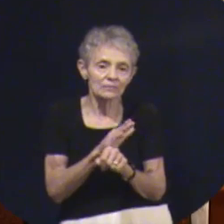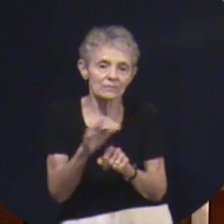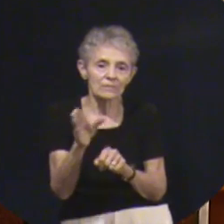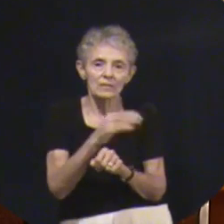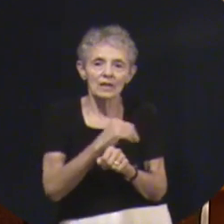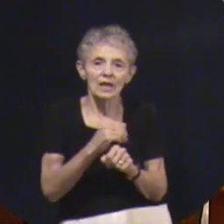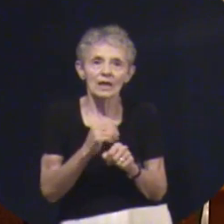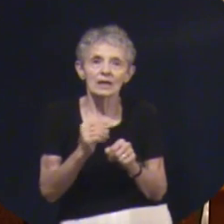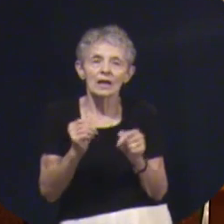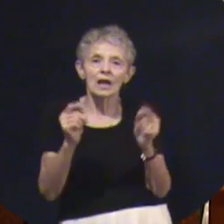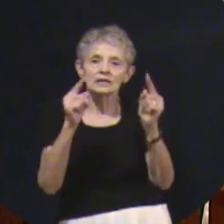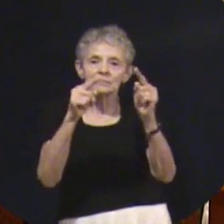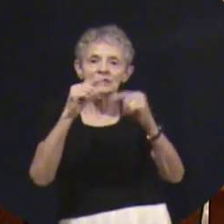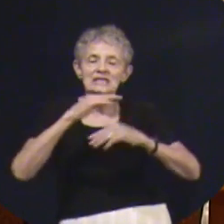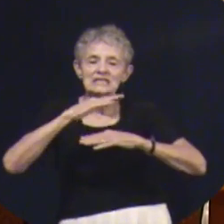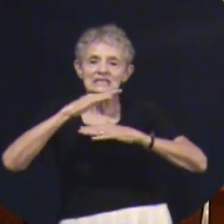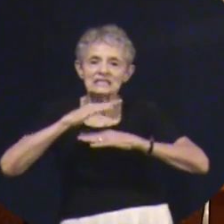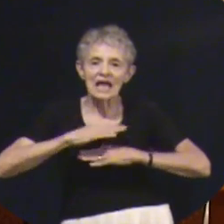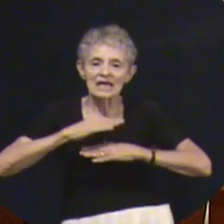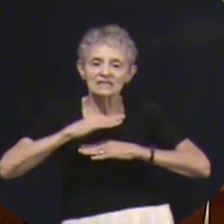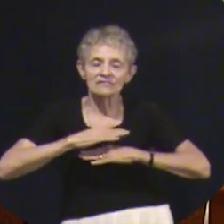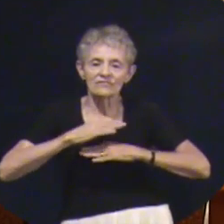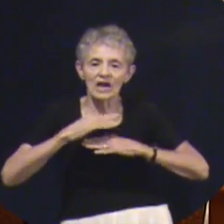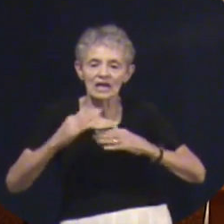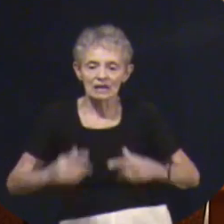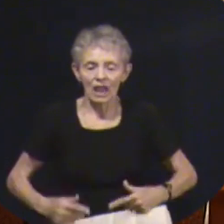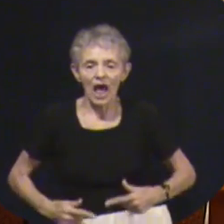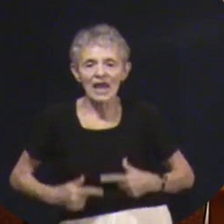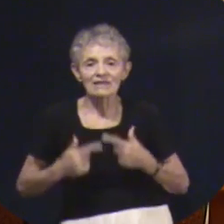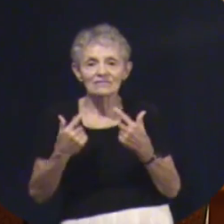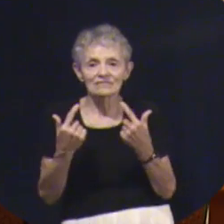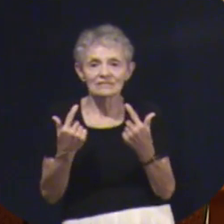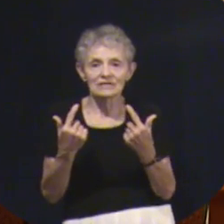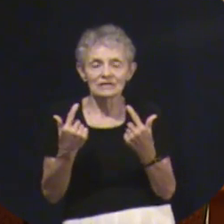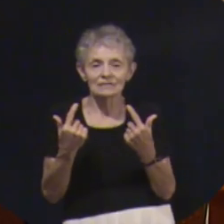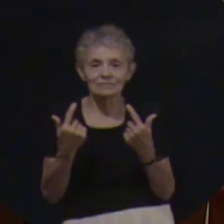and ultimately satisfying life.